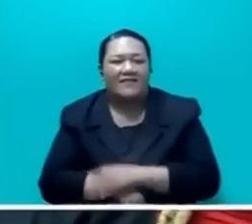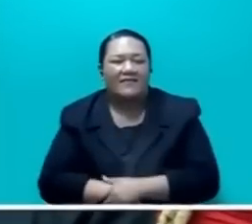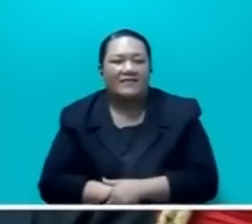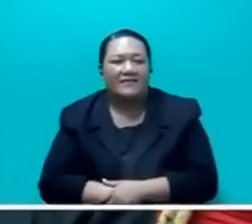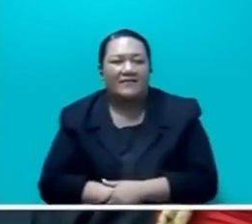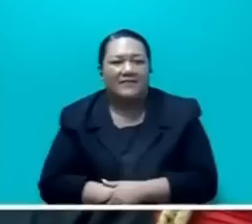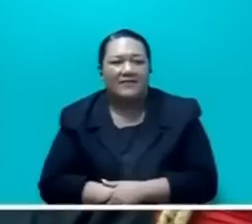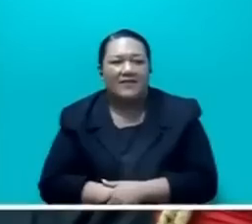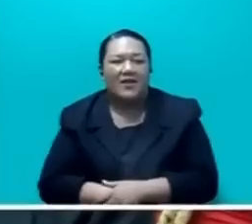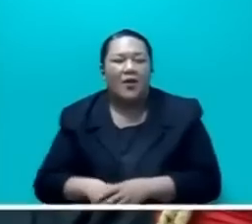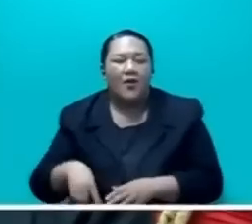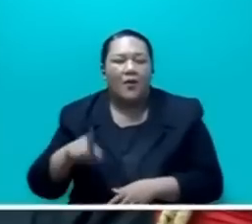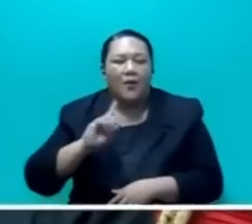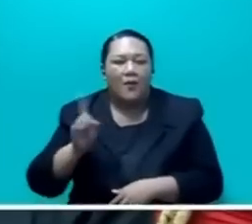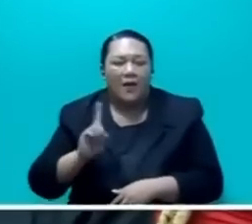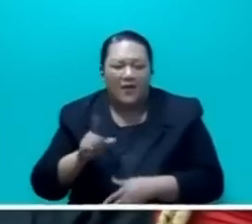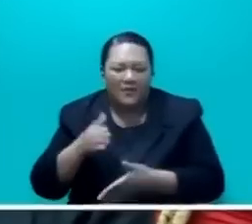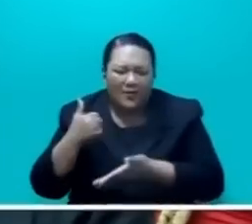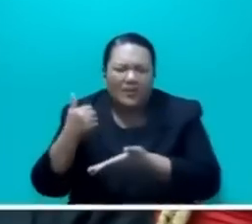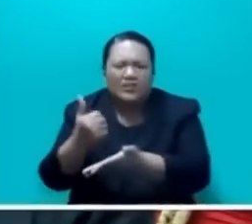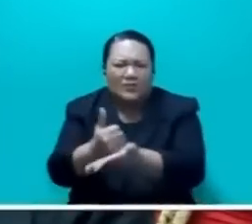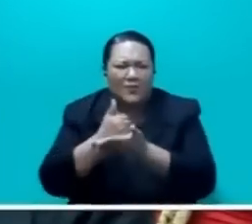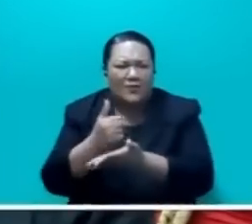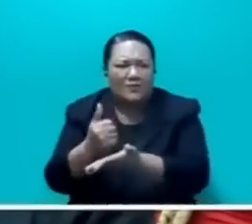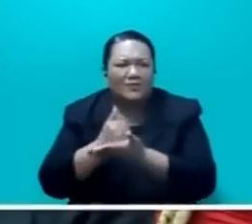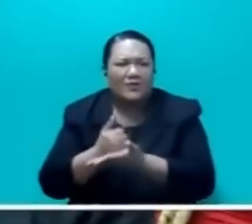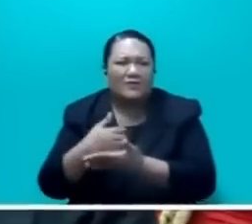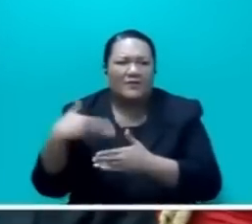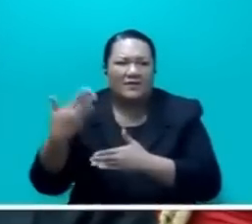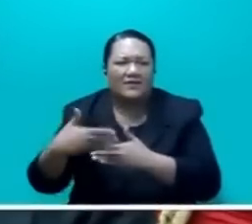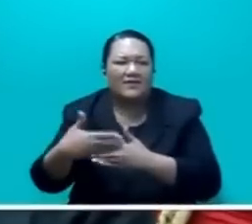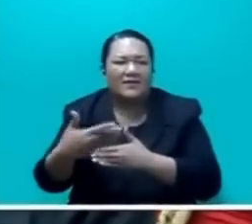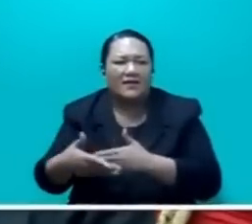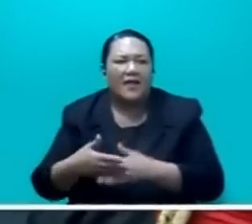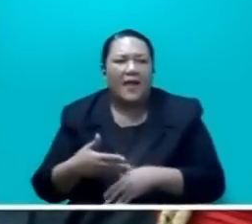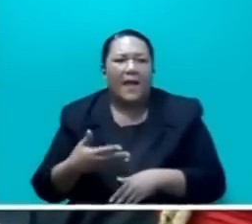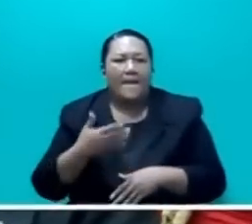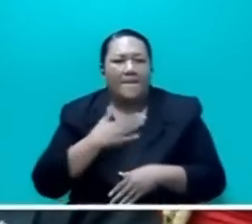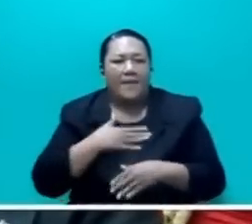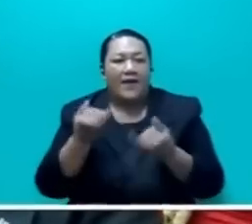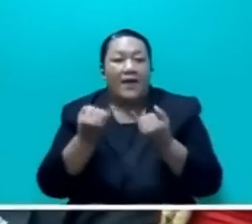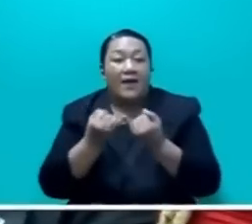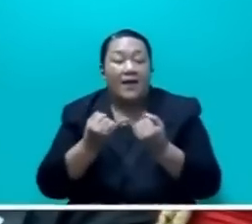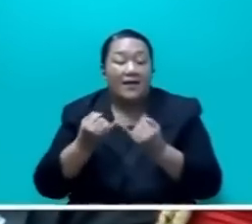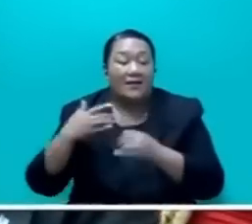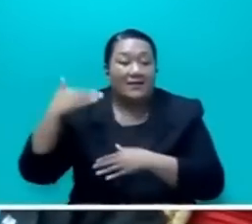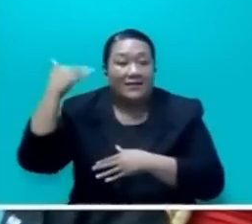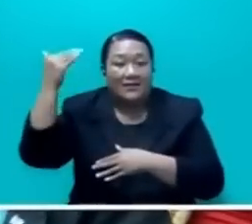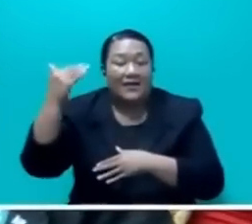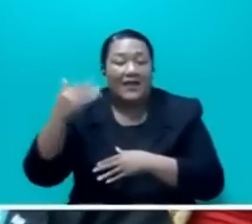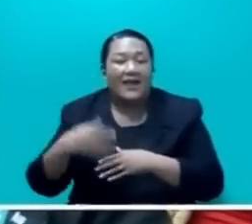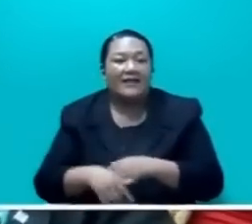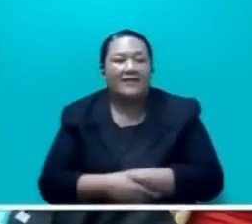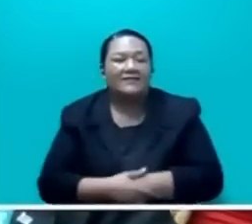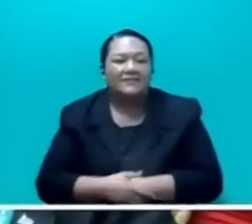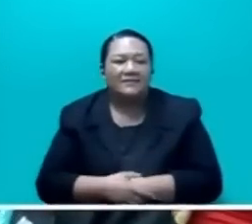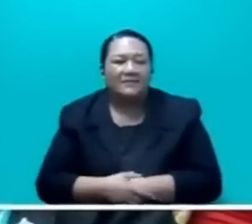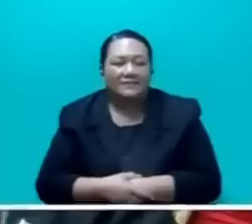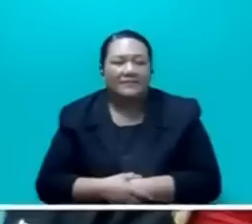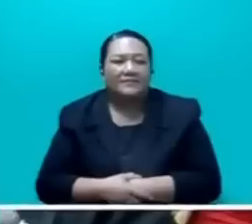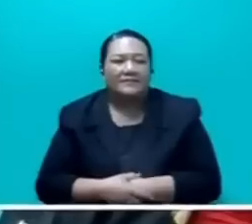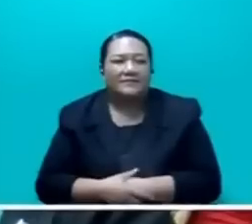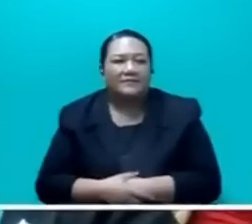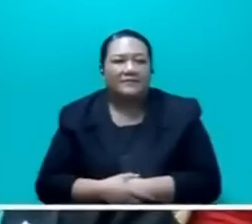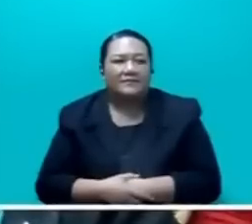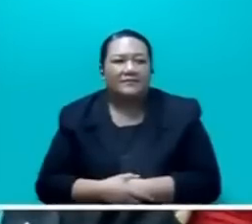for their unceasing prayers and support. I also acknowledge my Tata Lebu, Tamai Lili and Tina Lili. Thank you for your